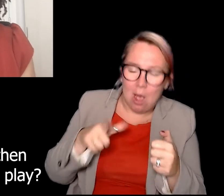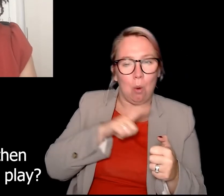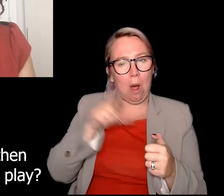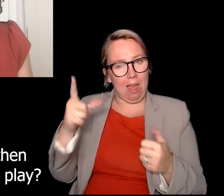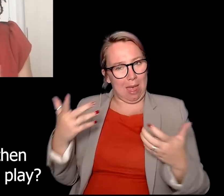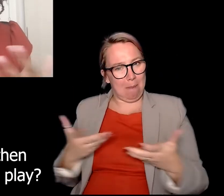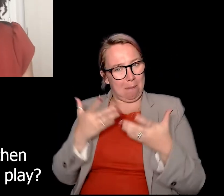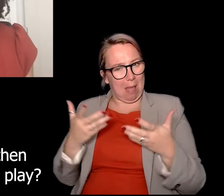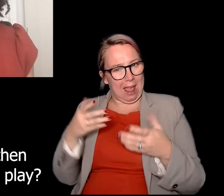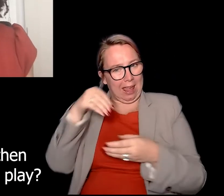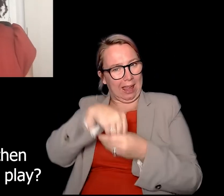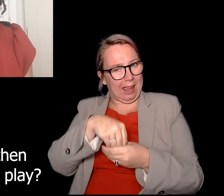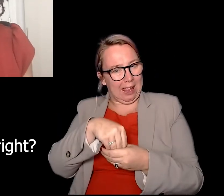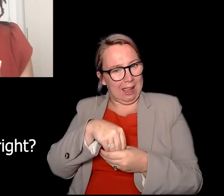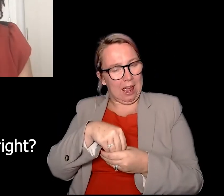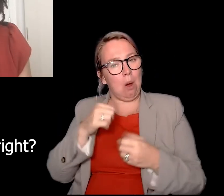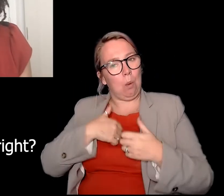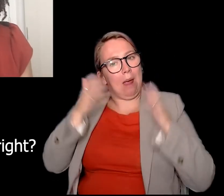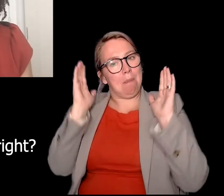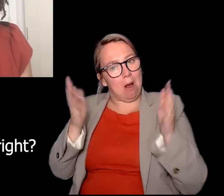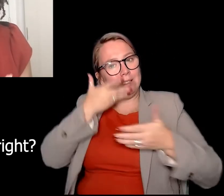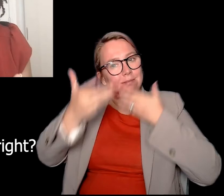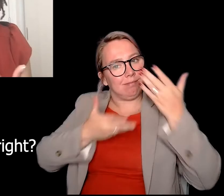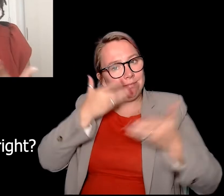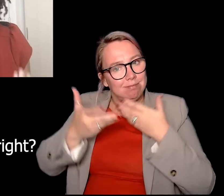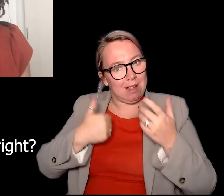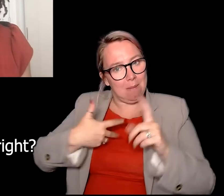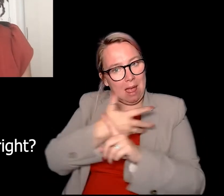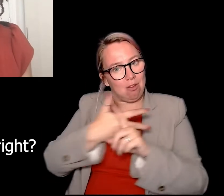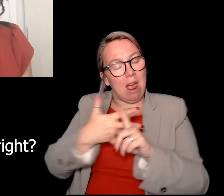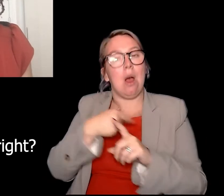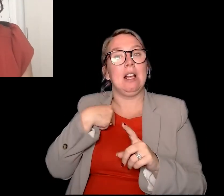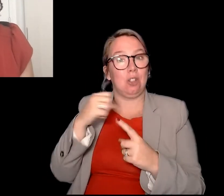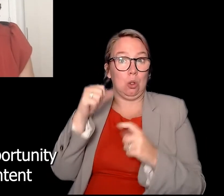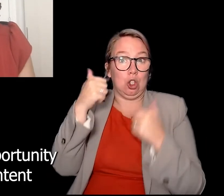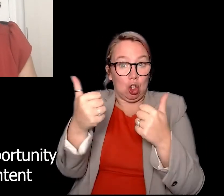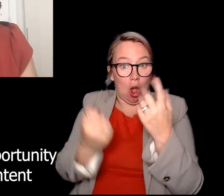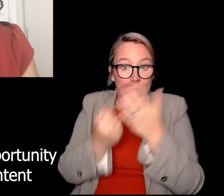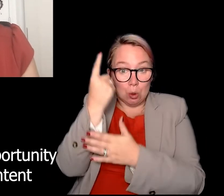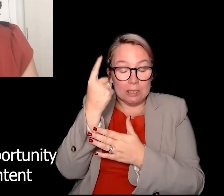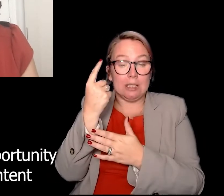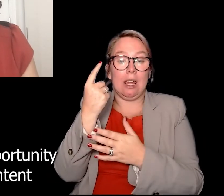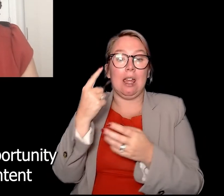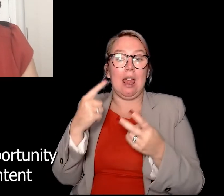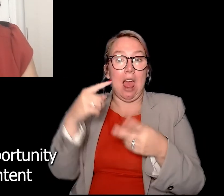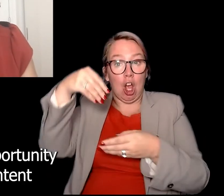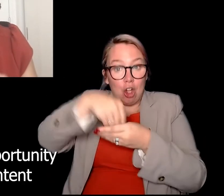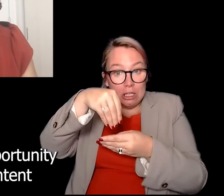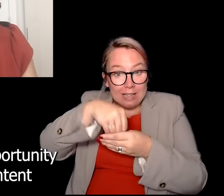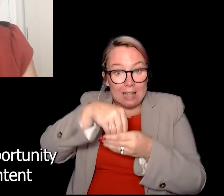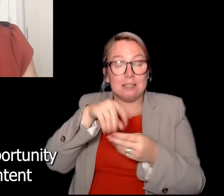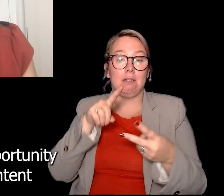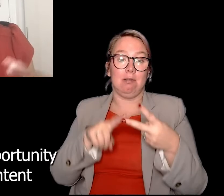games, then, you know, why are they motivated to play if our stories aren't told, right? And so there's such a great opportunity there,